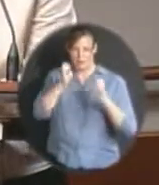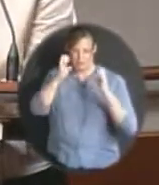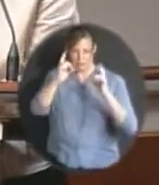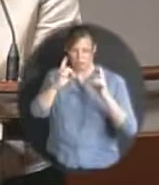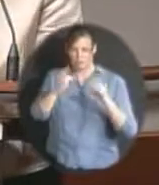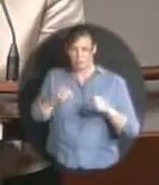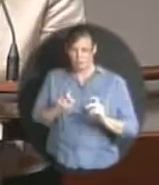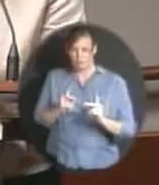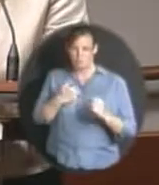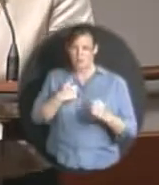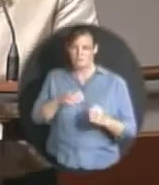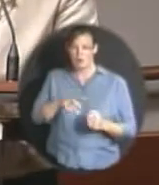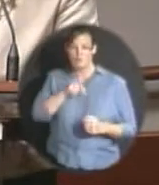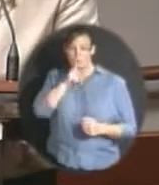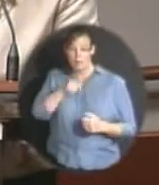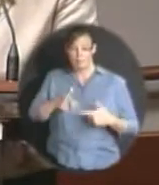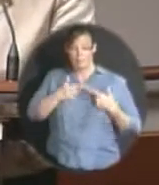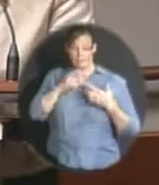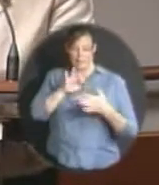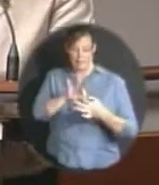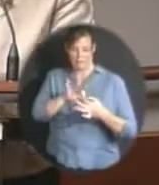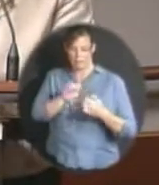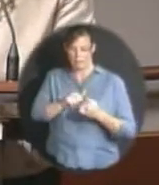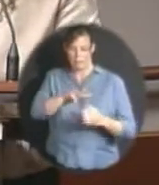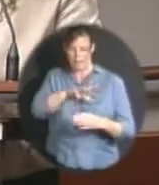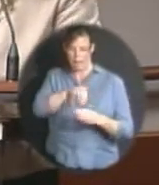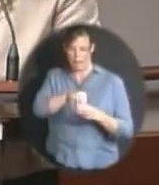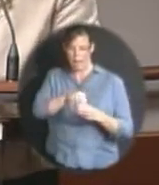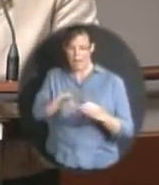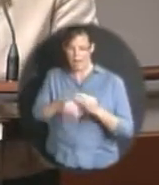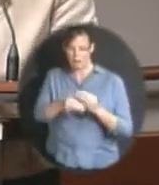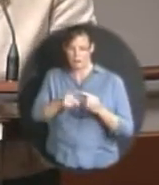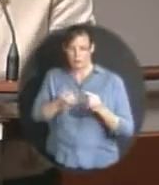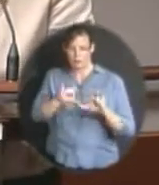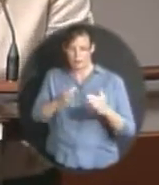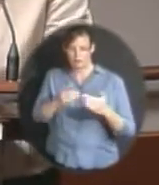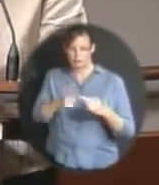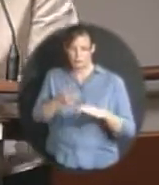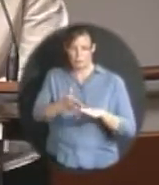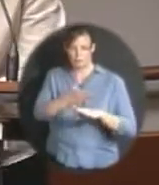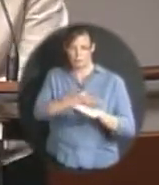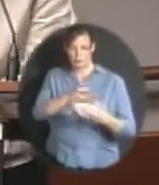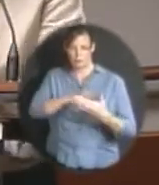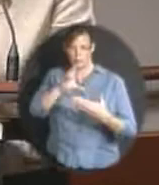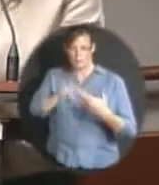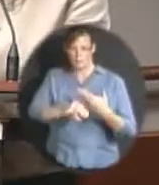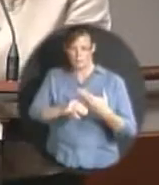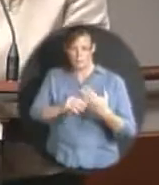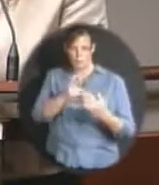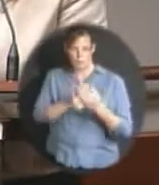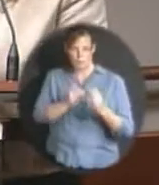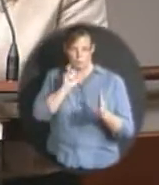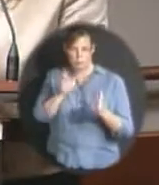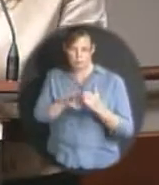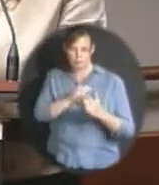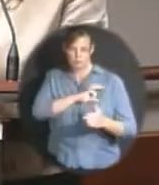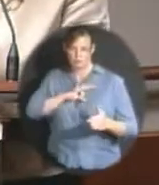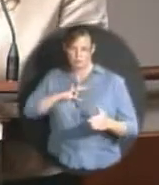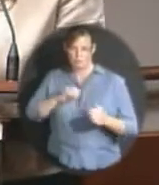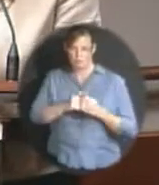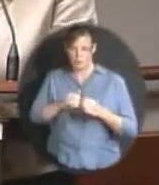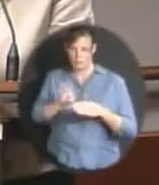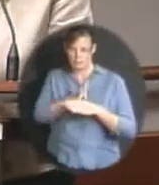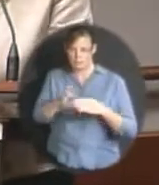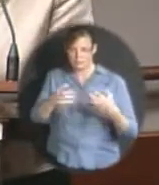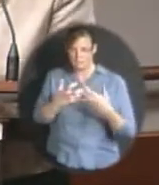opportunity to find real-life connections that can be incorporated into the classroom to enhance their curriculum. Tonight, we both recognize our staff as well as business